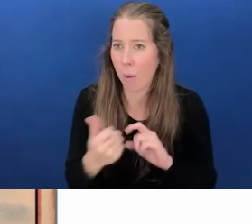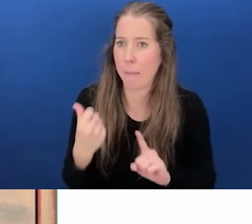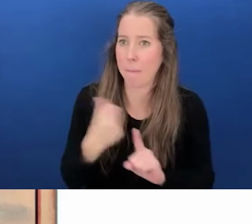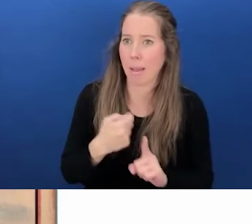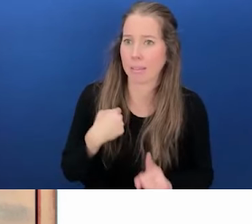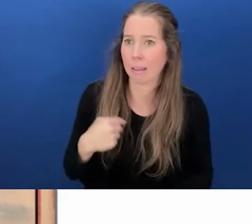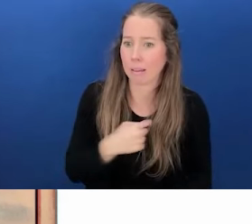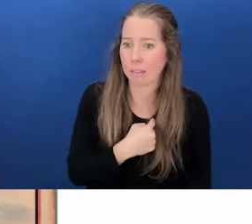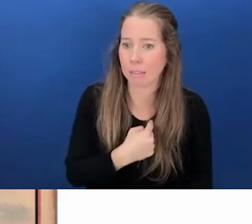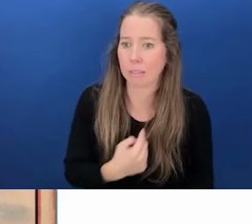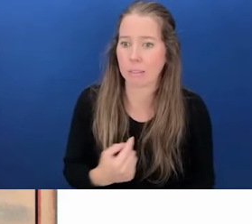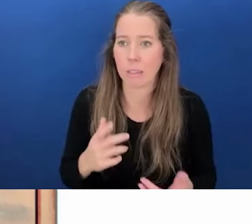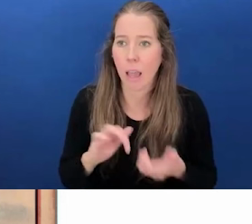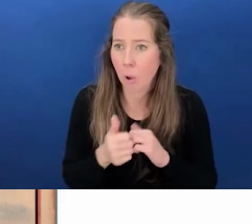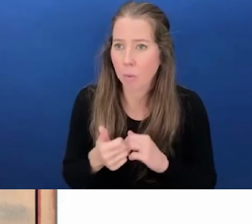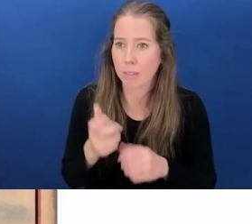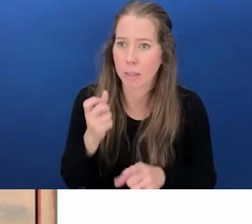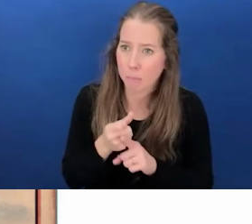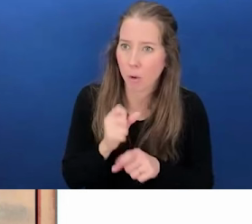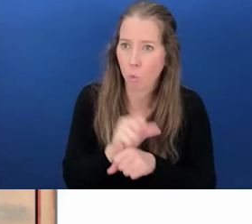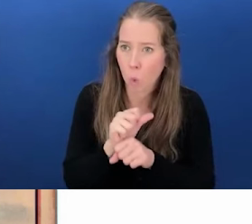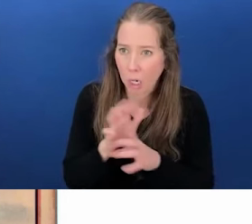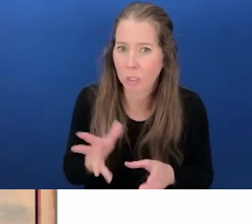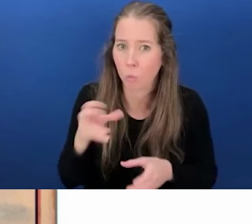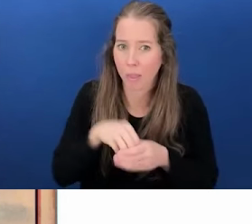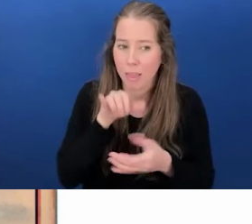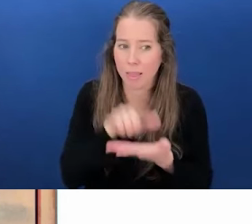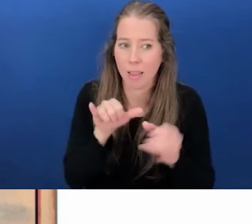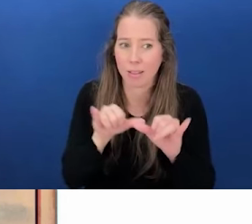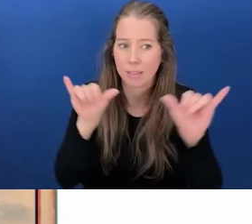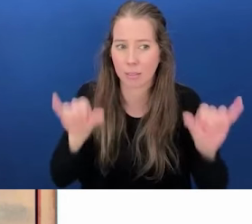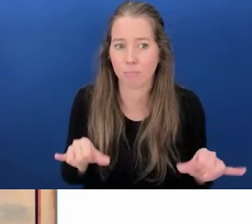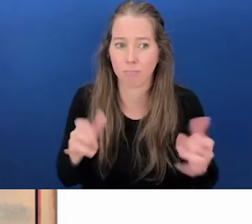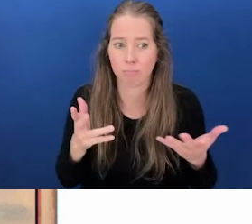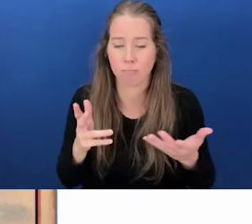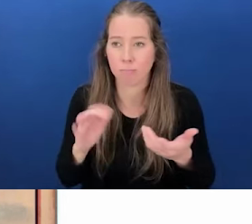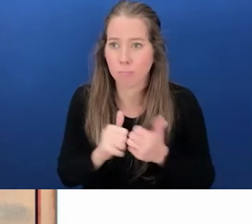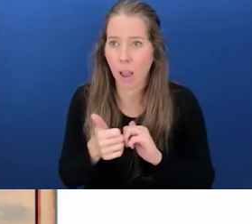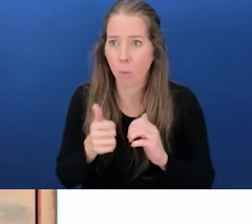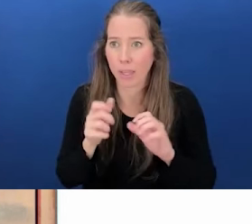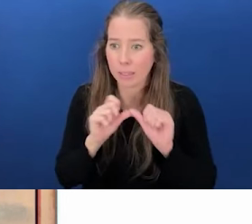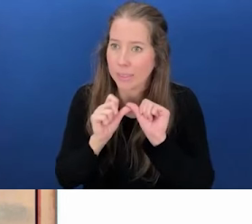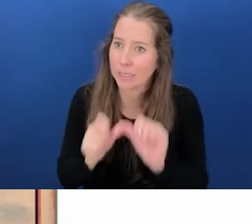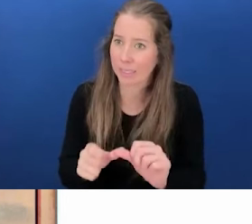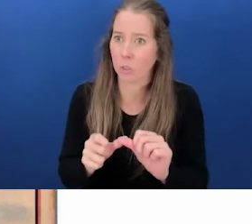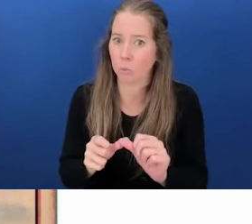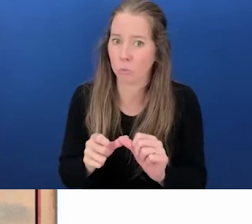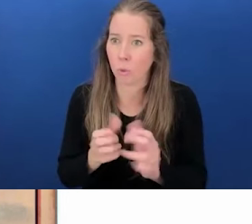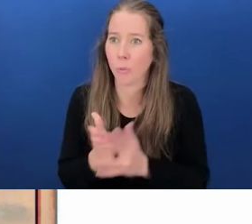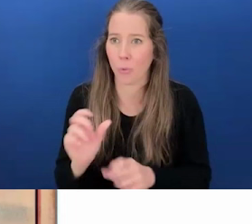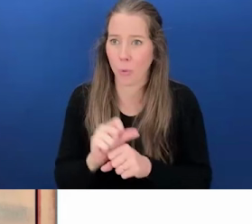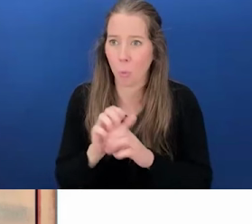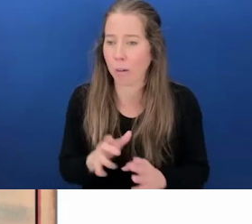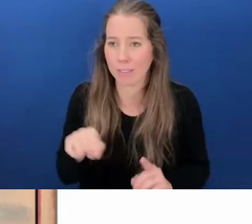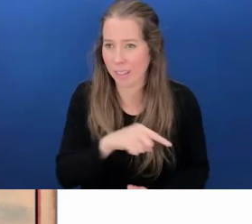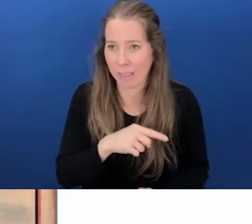classism impacts the workers within an institution, and be perpetuated even unconsciously by its workers.